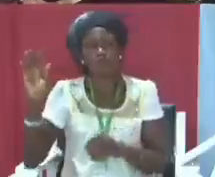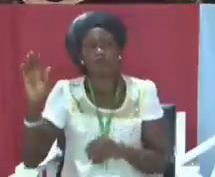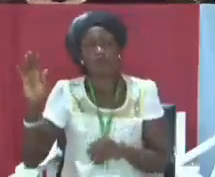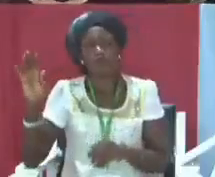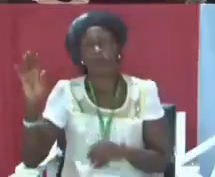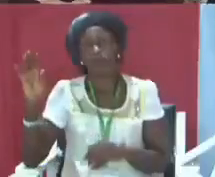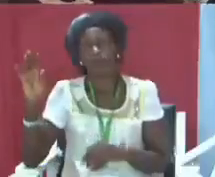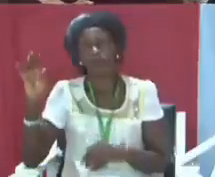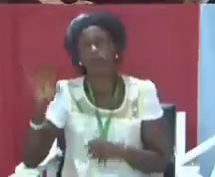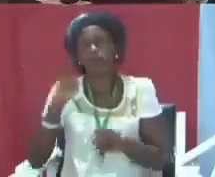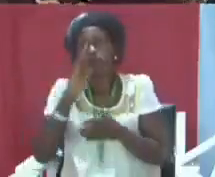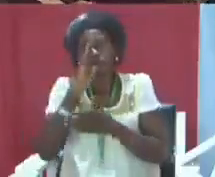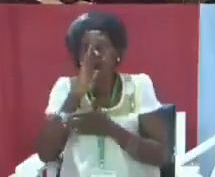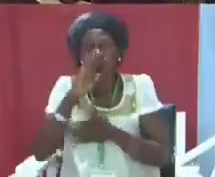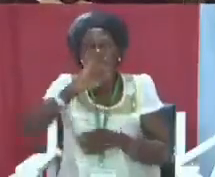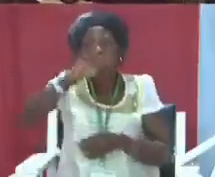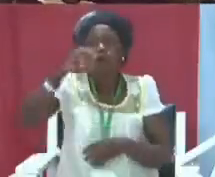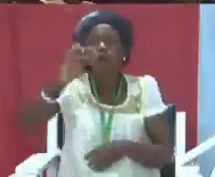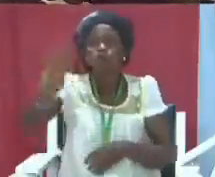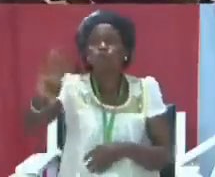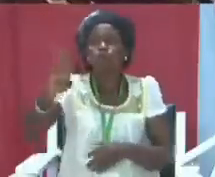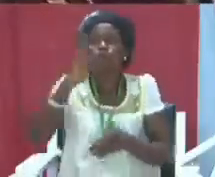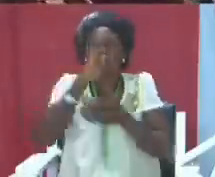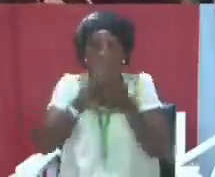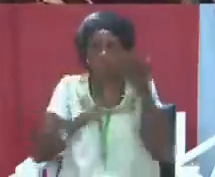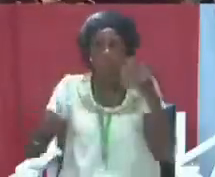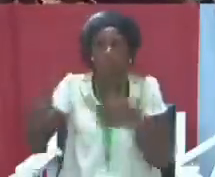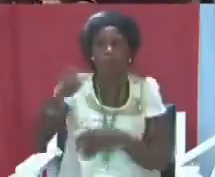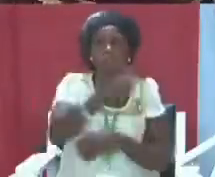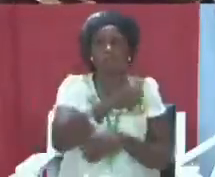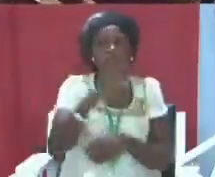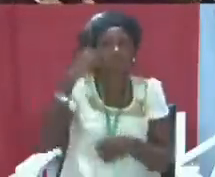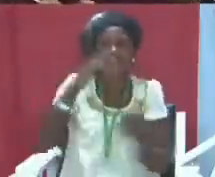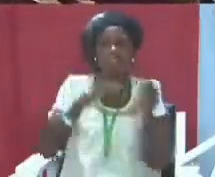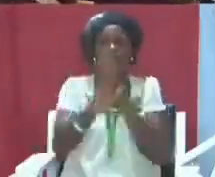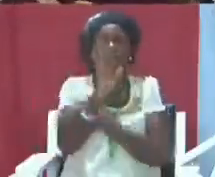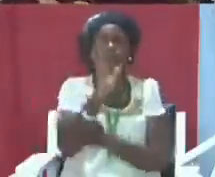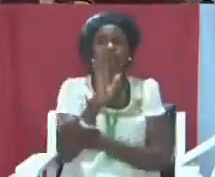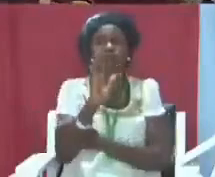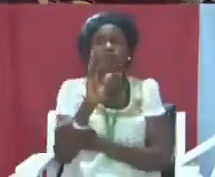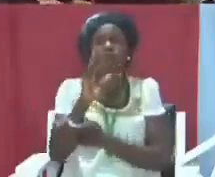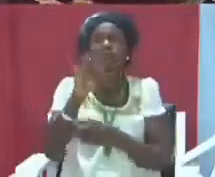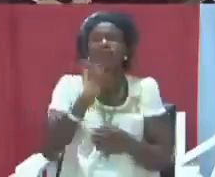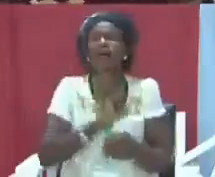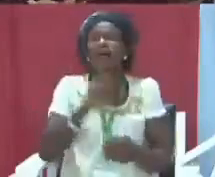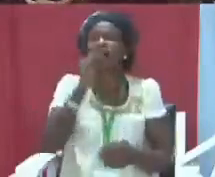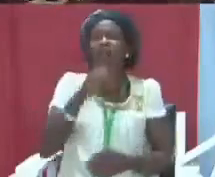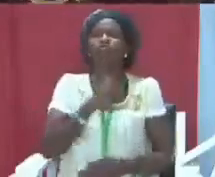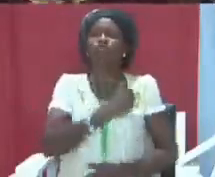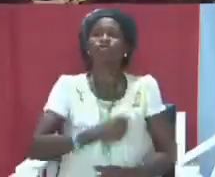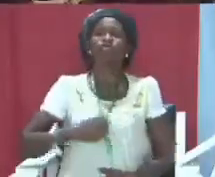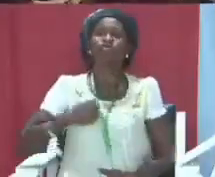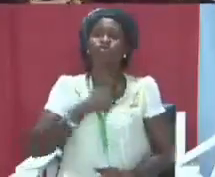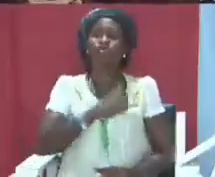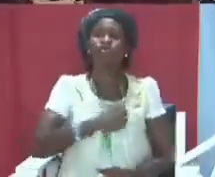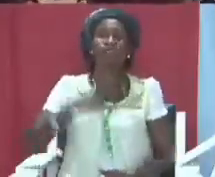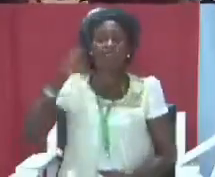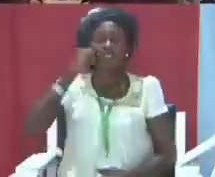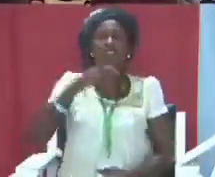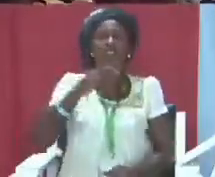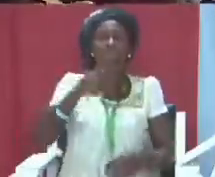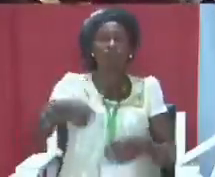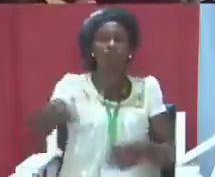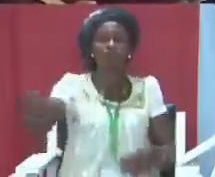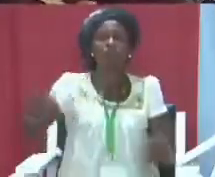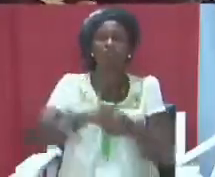Job humbled himself. He said, God, I am sorry. He rolled in